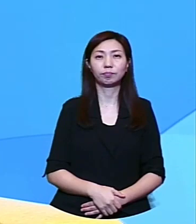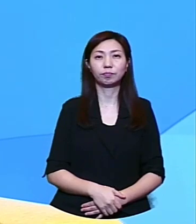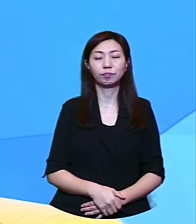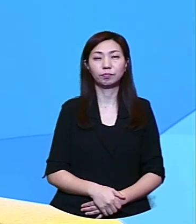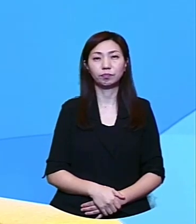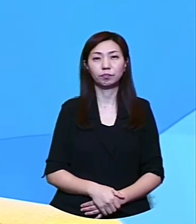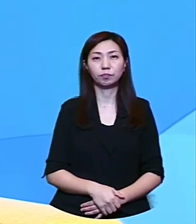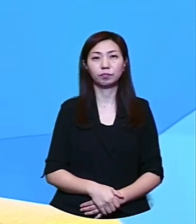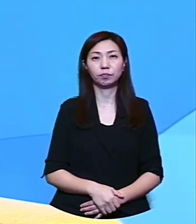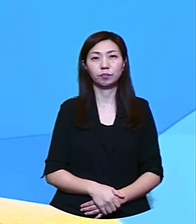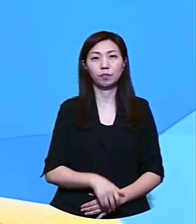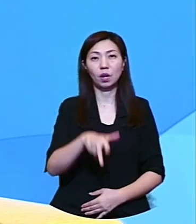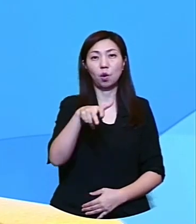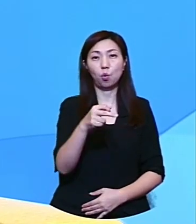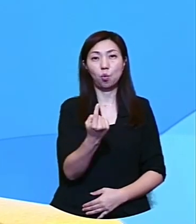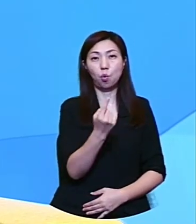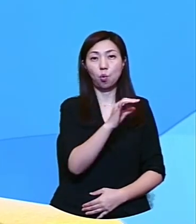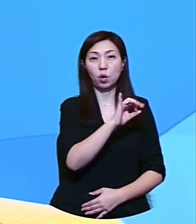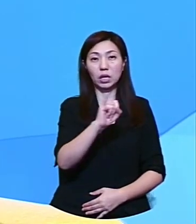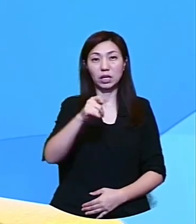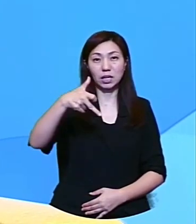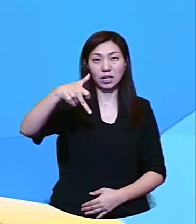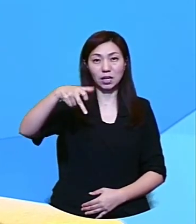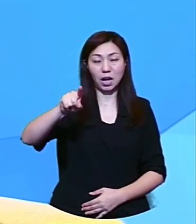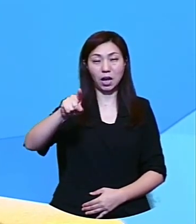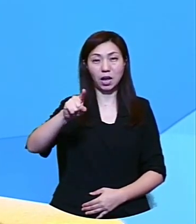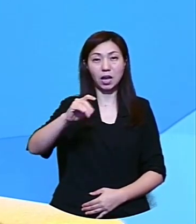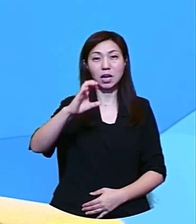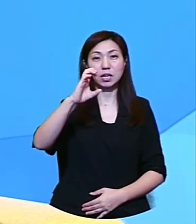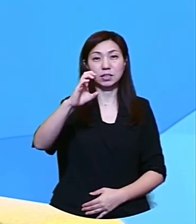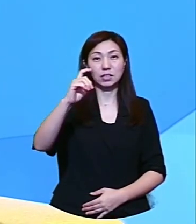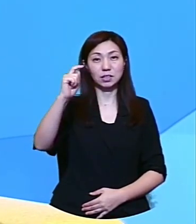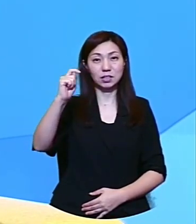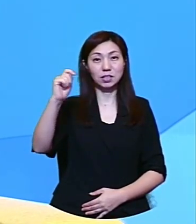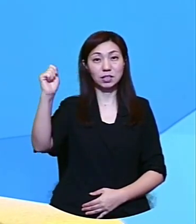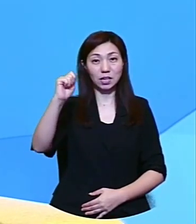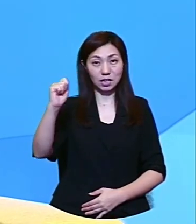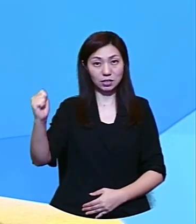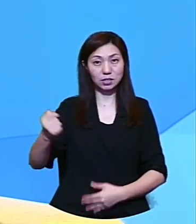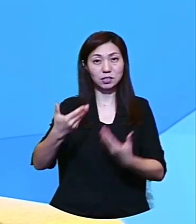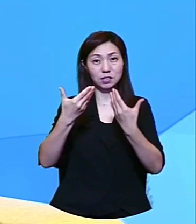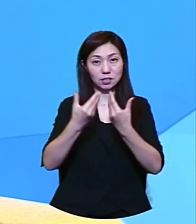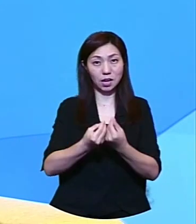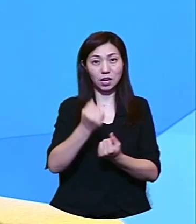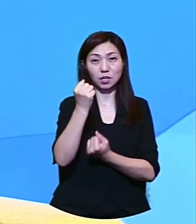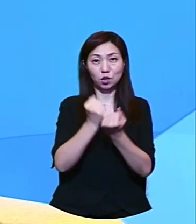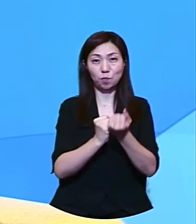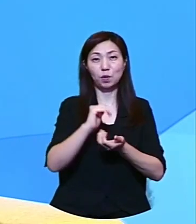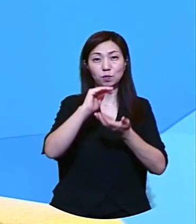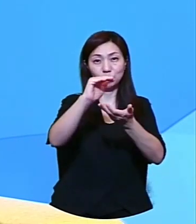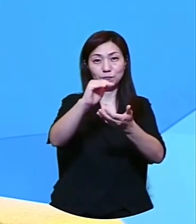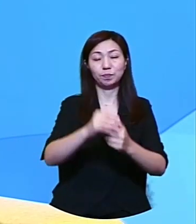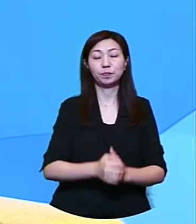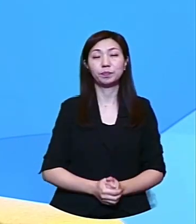KOICA CTS program. The CTS program is a program